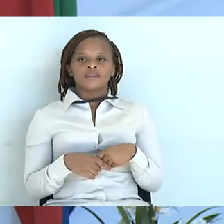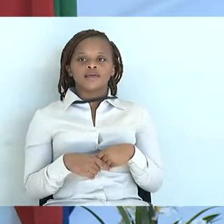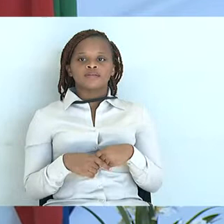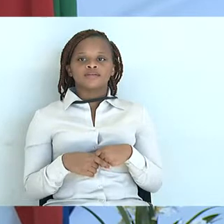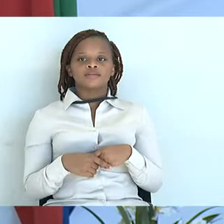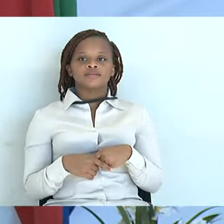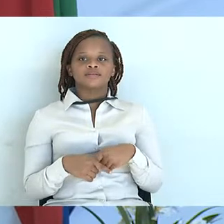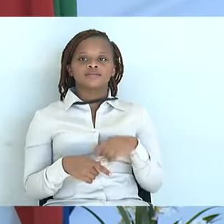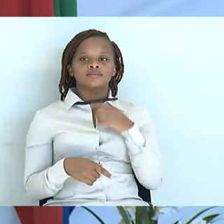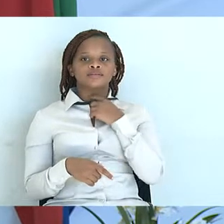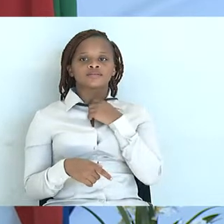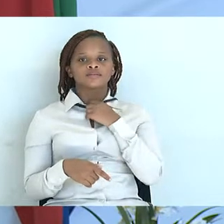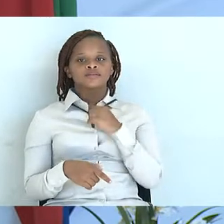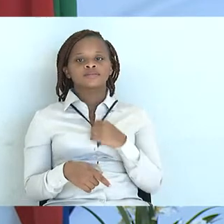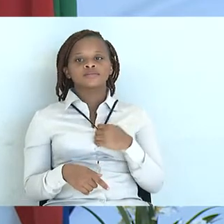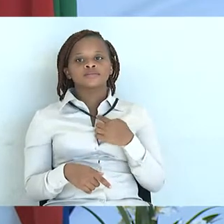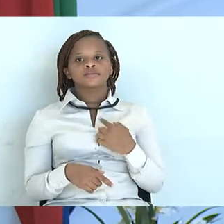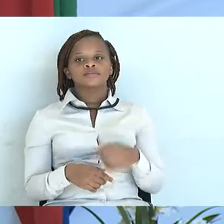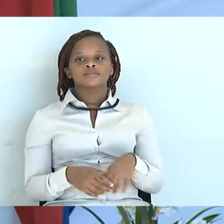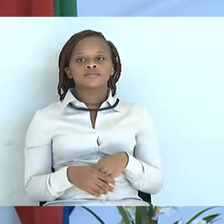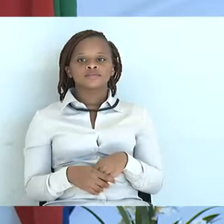The next slide was just